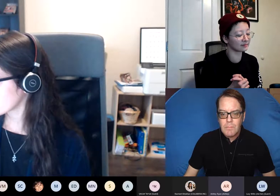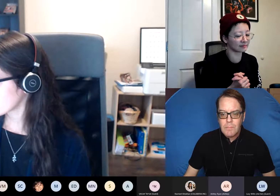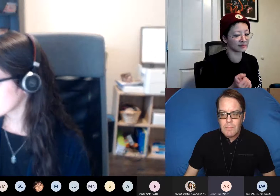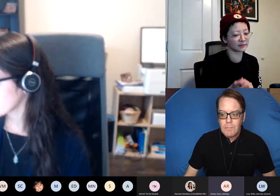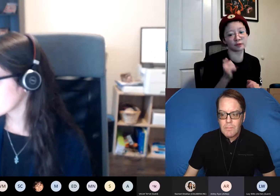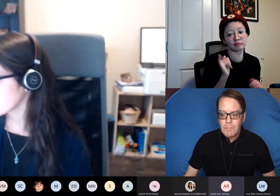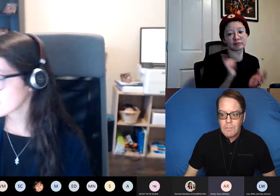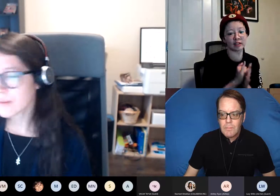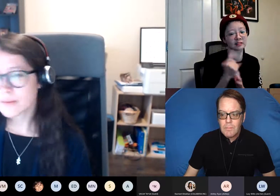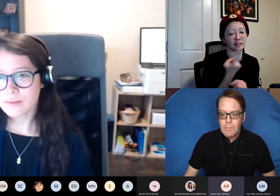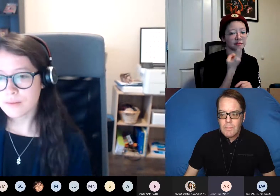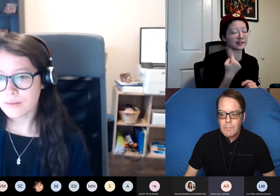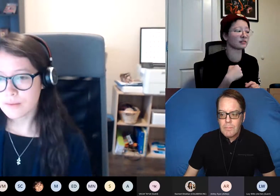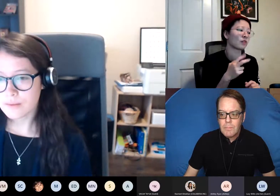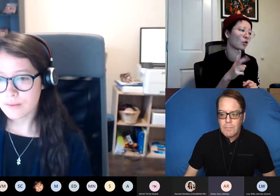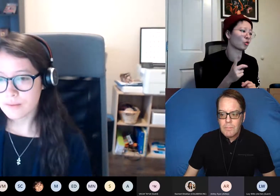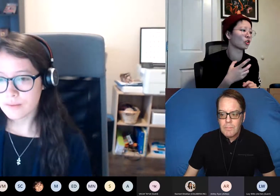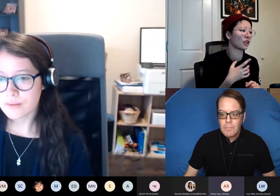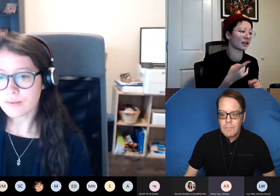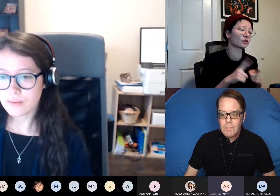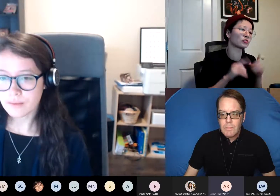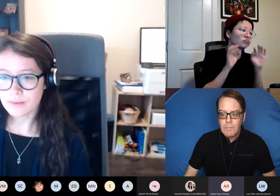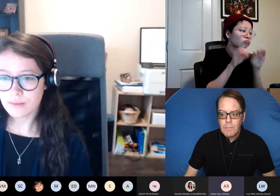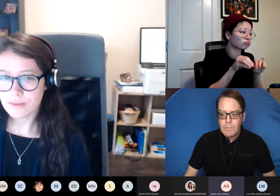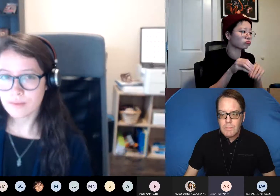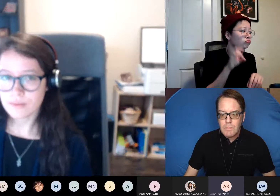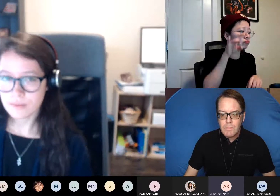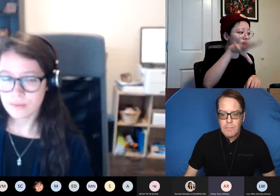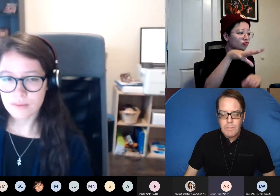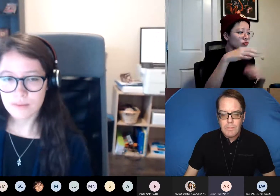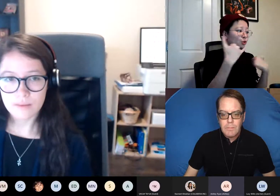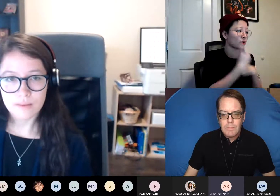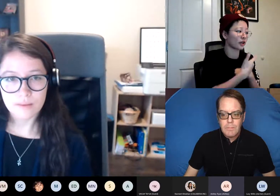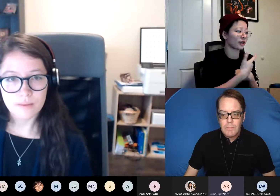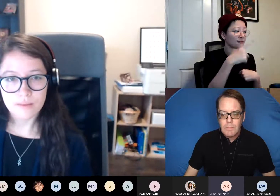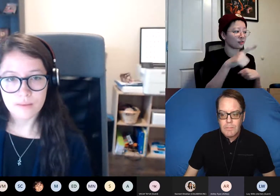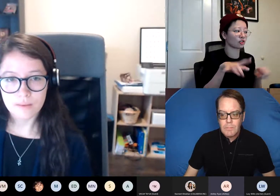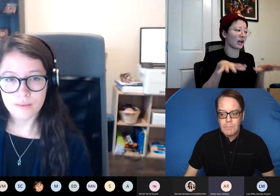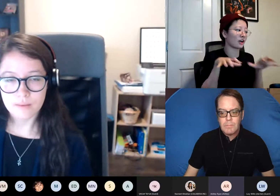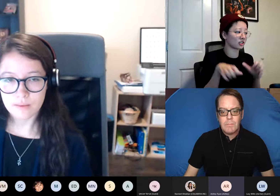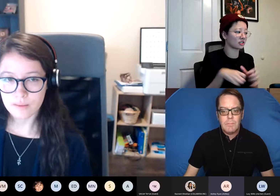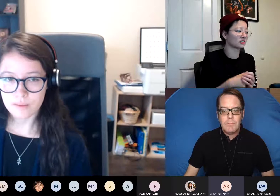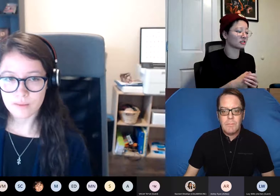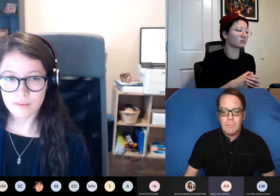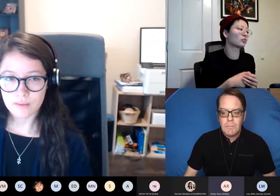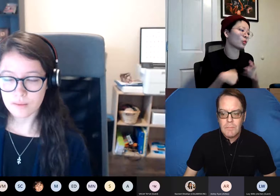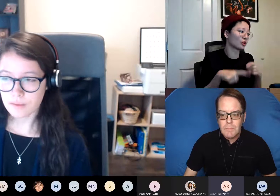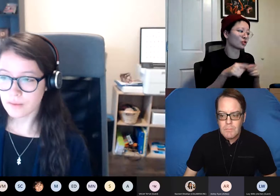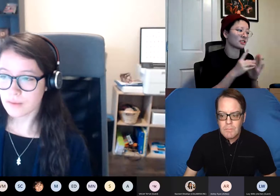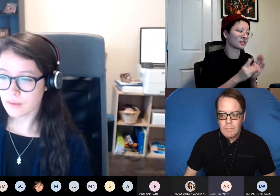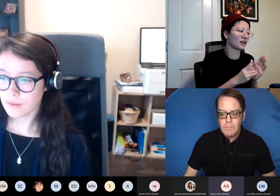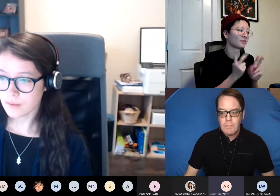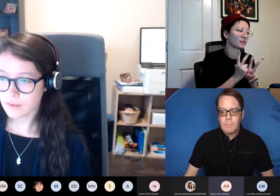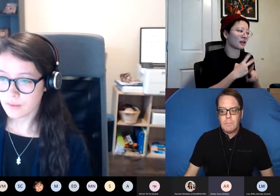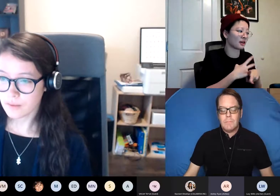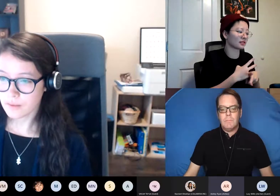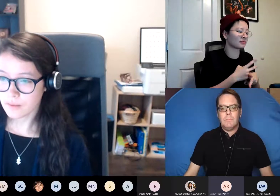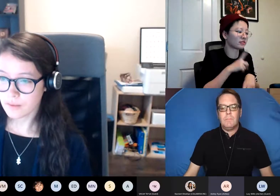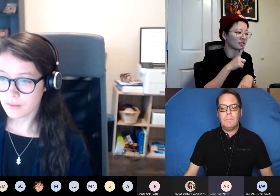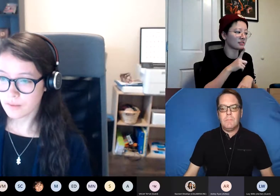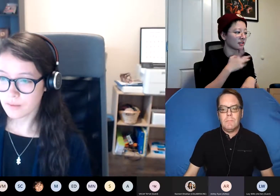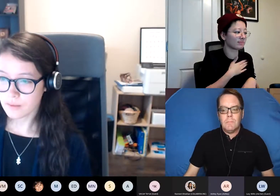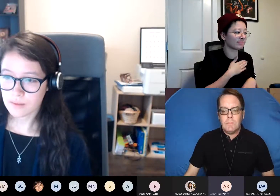simple technology like this can be so convenient and so beneficial to the community, whereas ASL gloves can be very